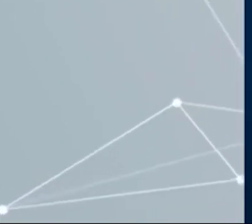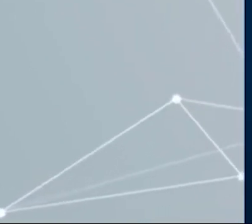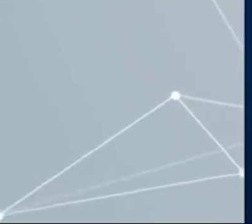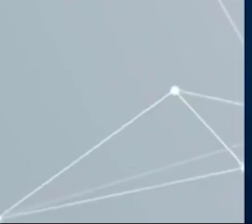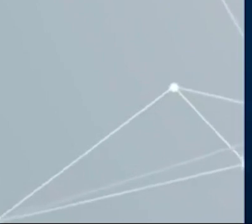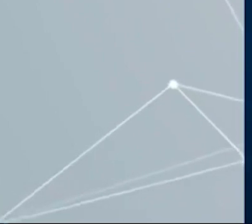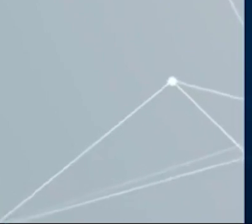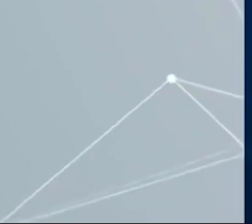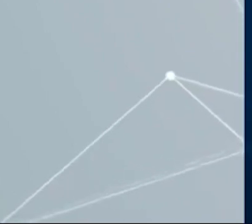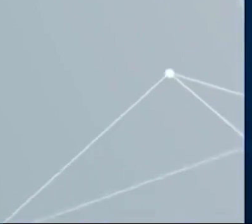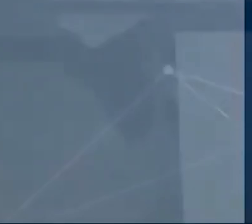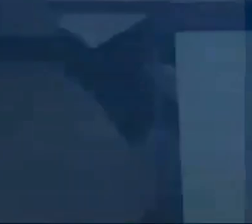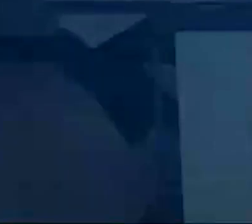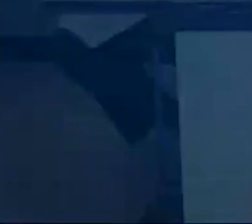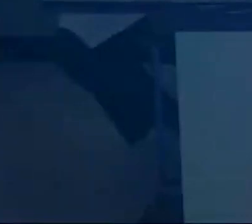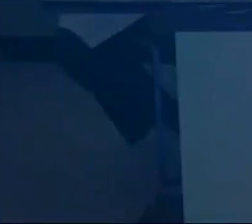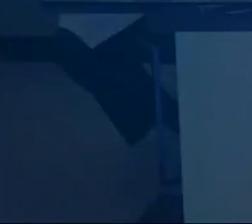25, 30.